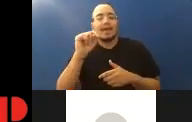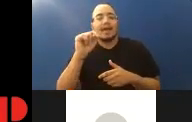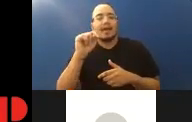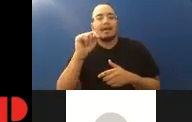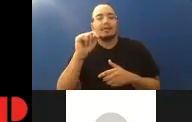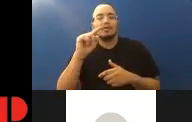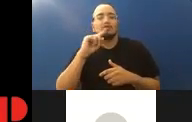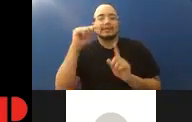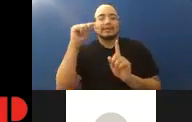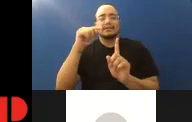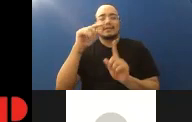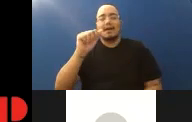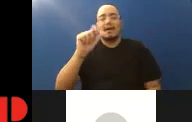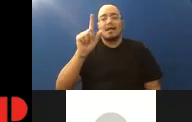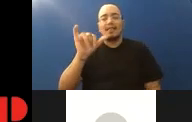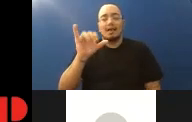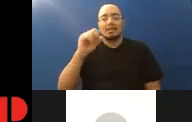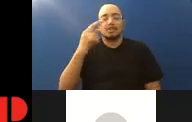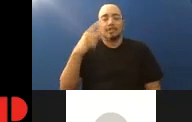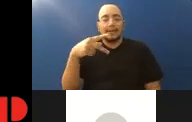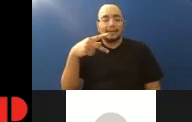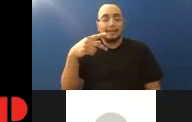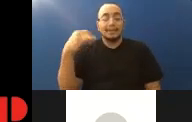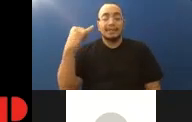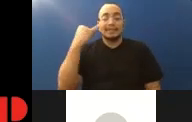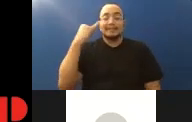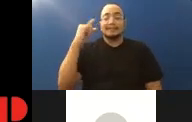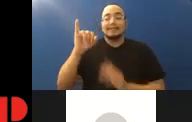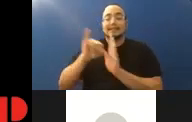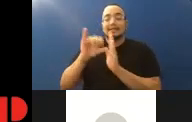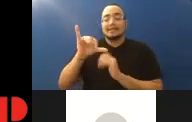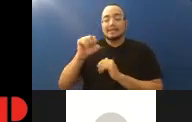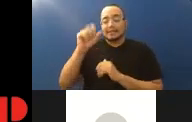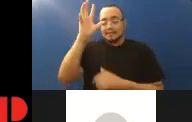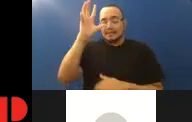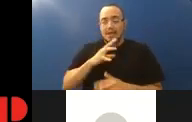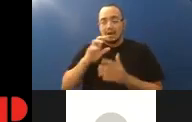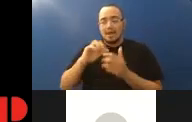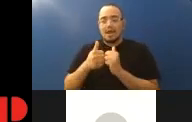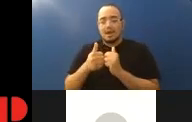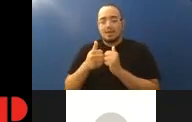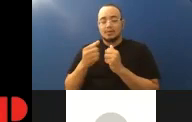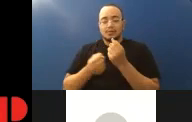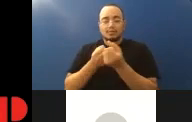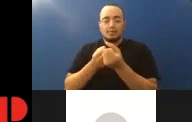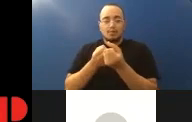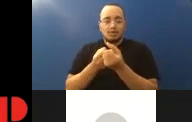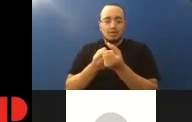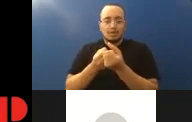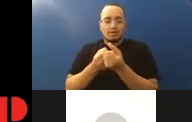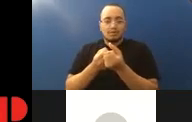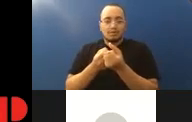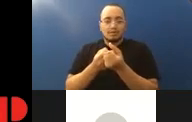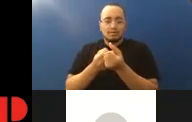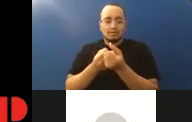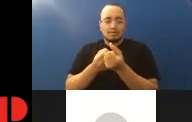a cis man, you know, best fight against patriarchal violence? How can they be a principled ally, especially in organizing spaces,